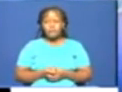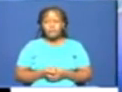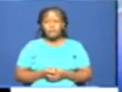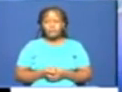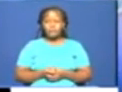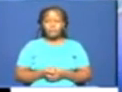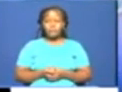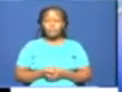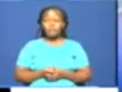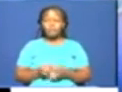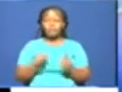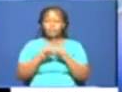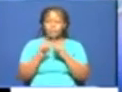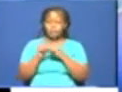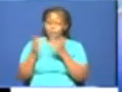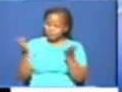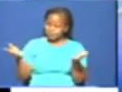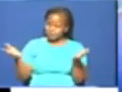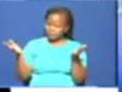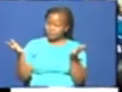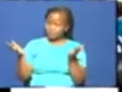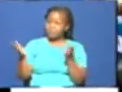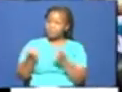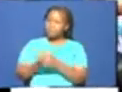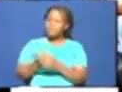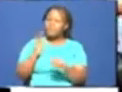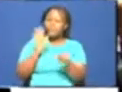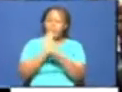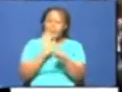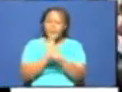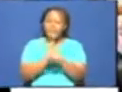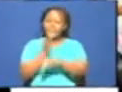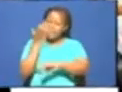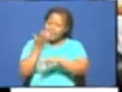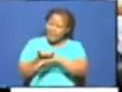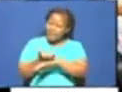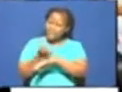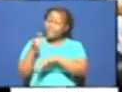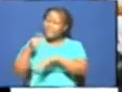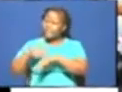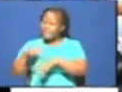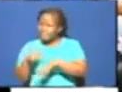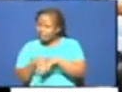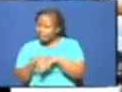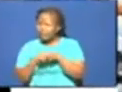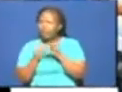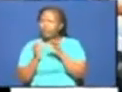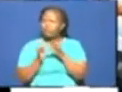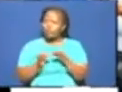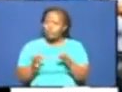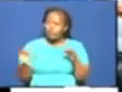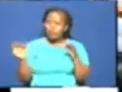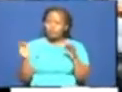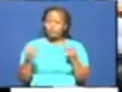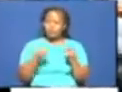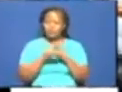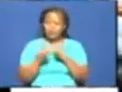In those hard times of long and uncertain